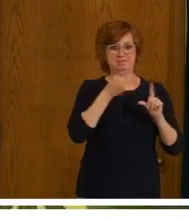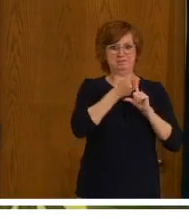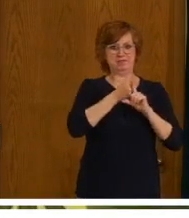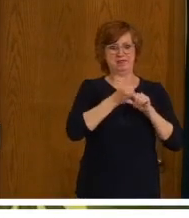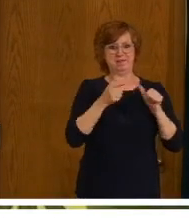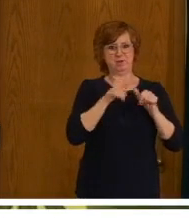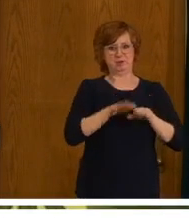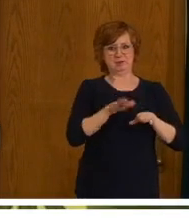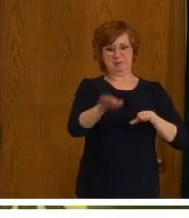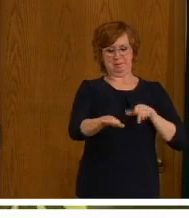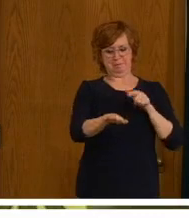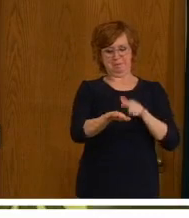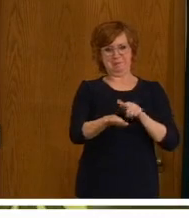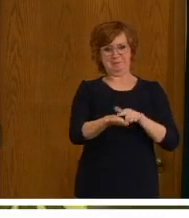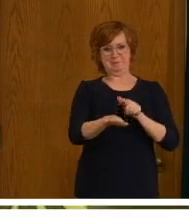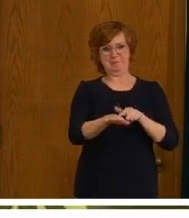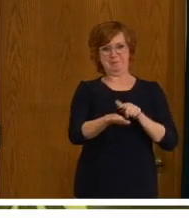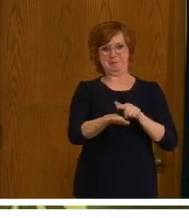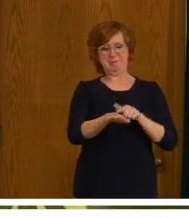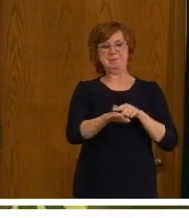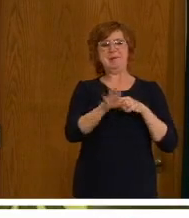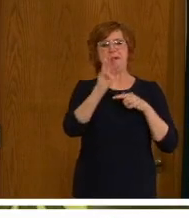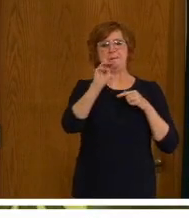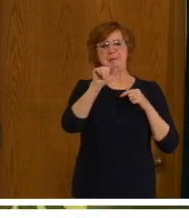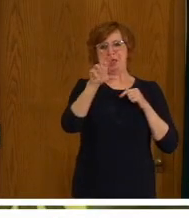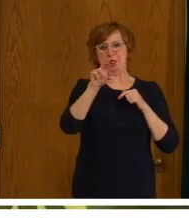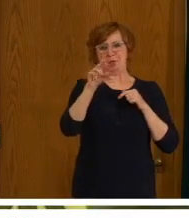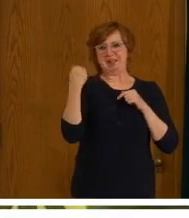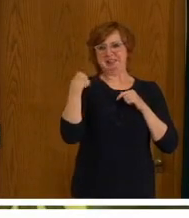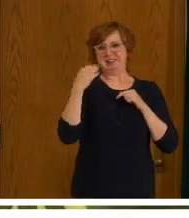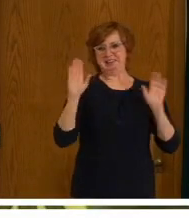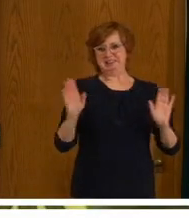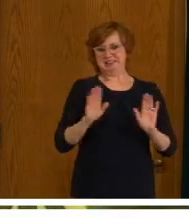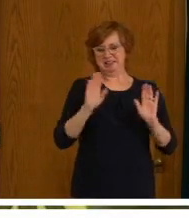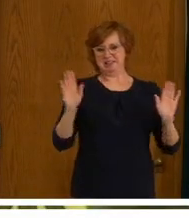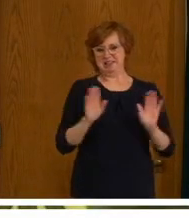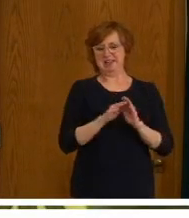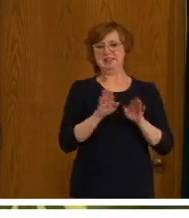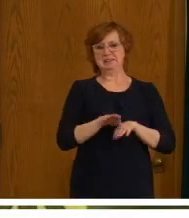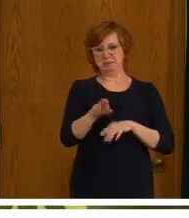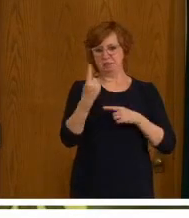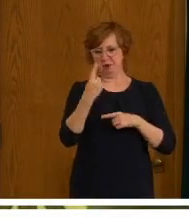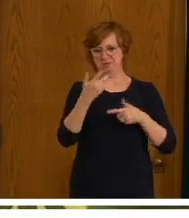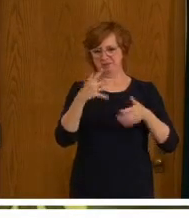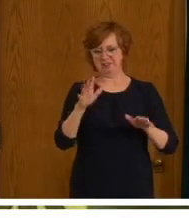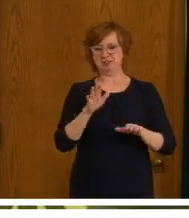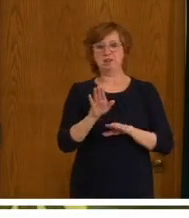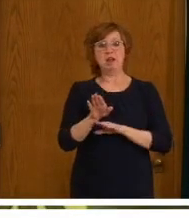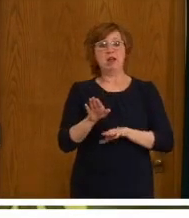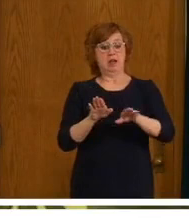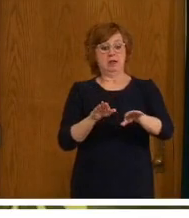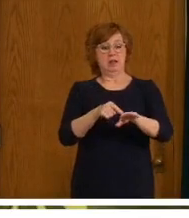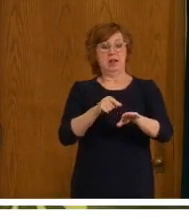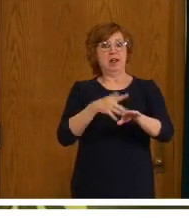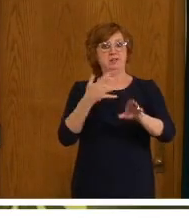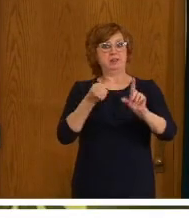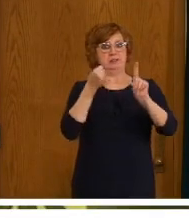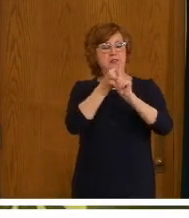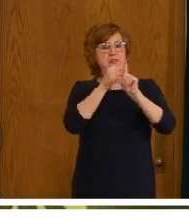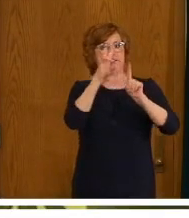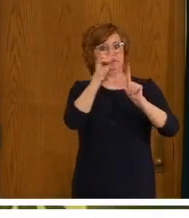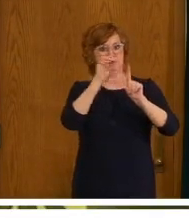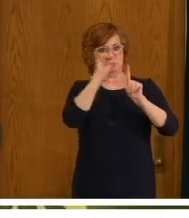May the 30th. We've now, since then, have reached the Step 2 threshold, and Step 2, as we know, will begin on